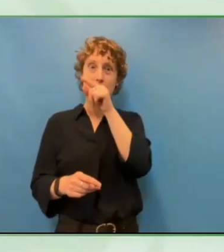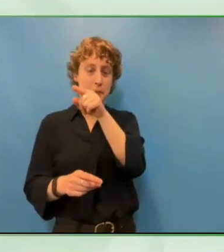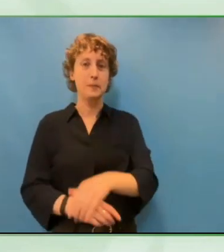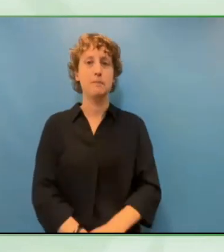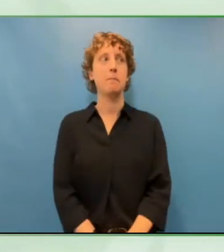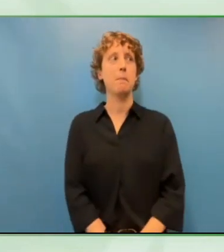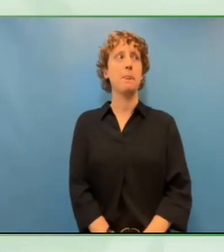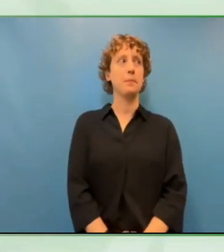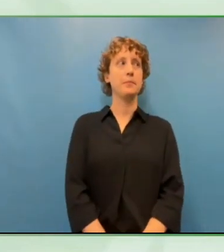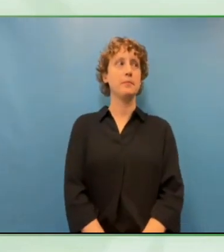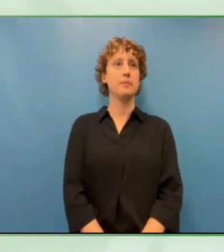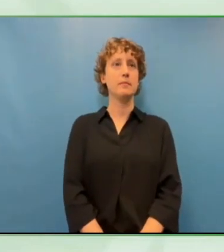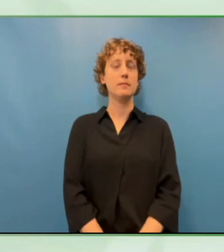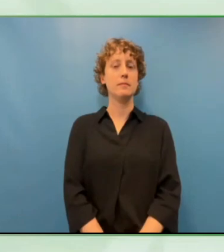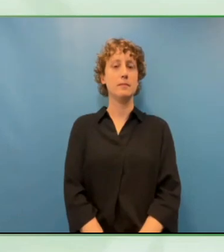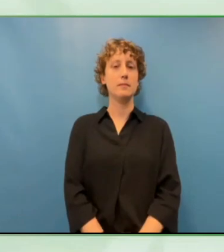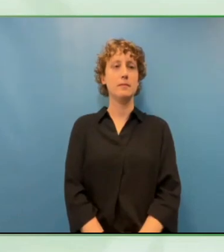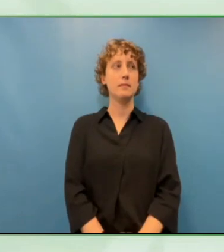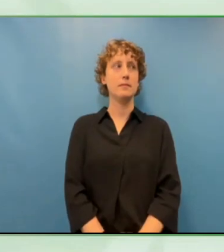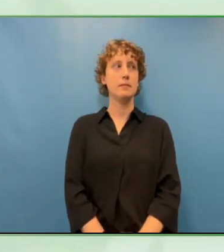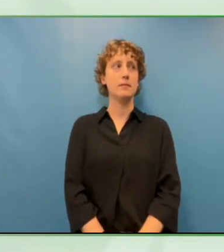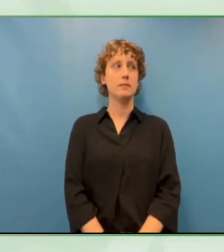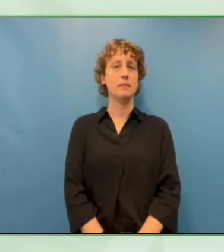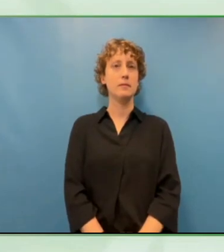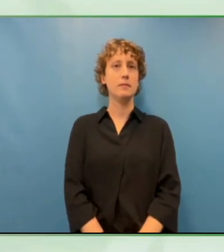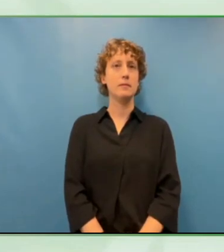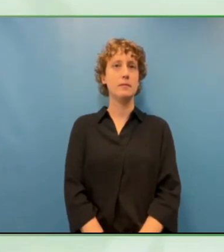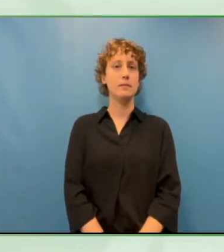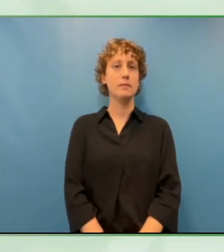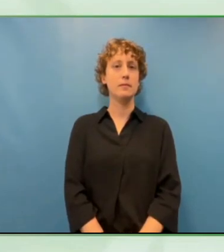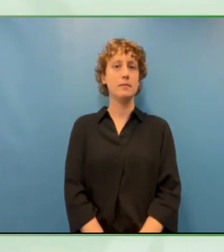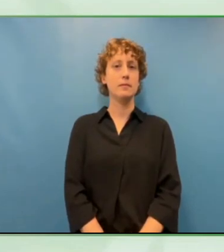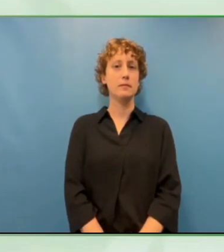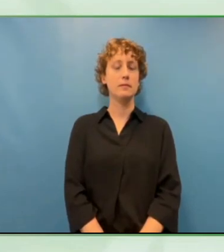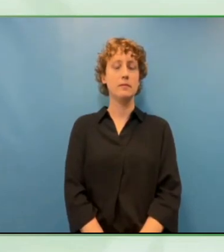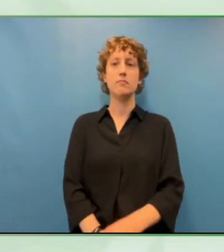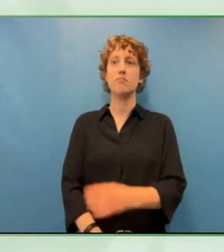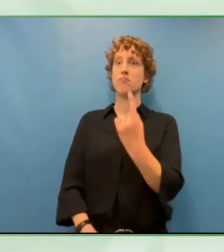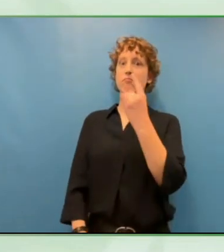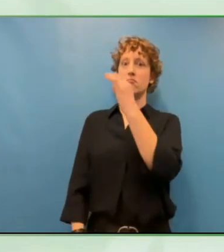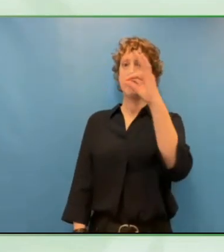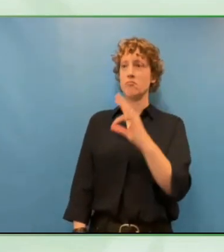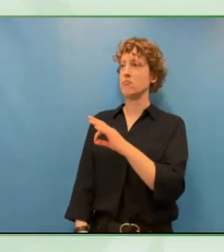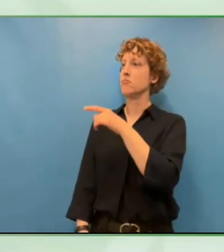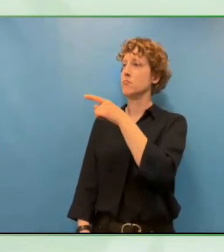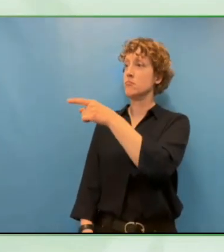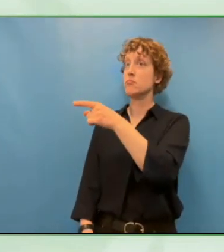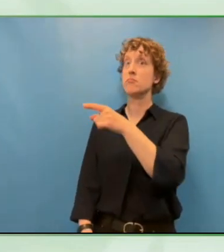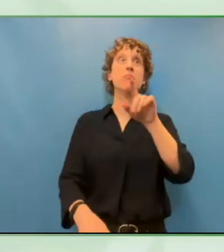one: why people with disabilities, or why are people with disabilities not seen as equals in case of an